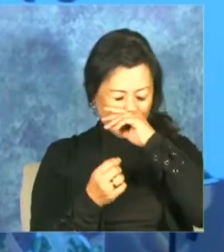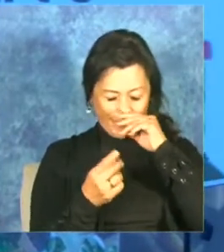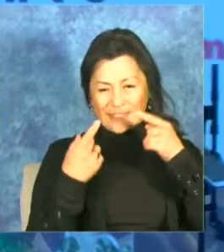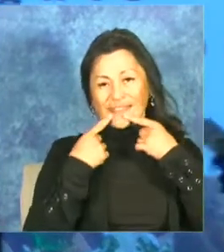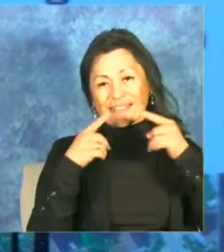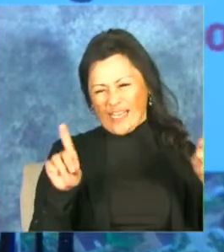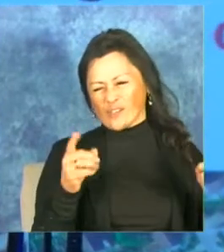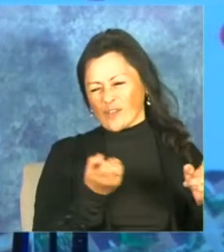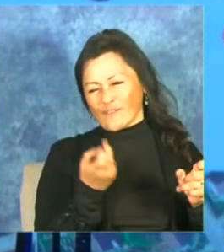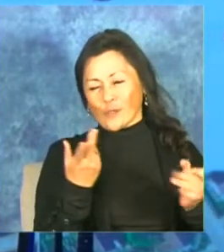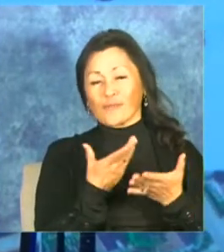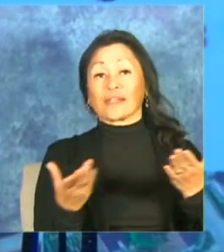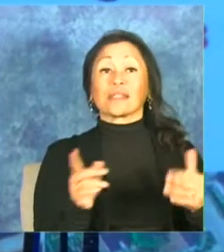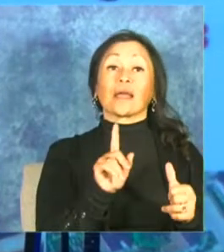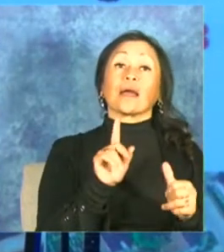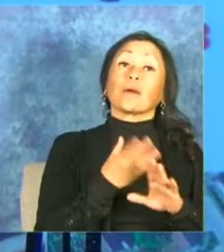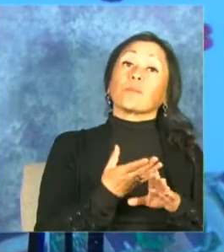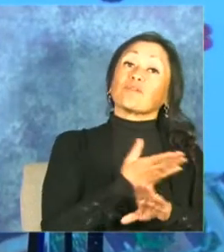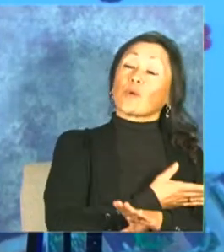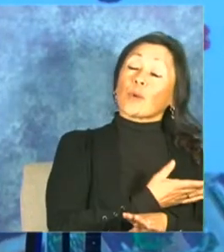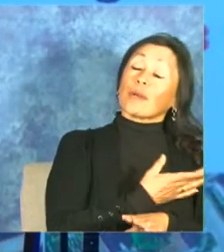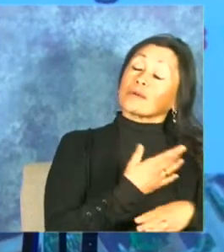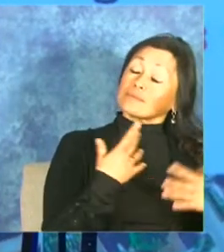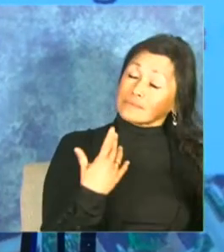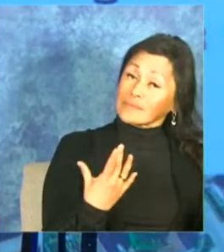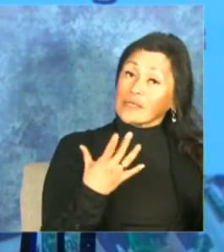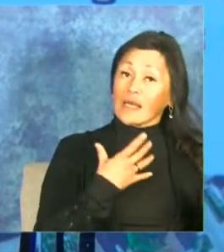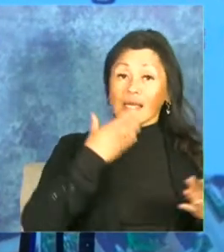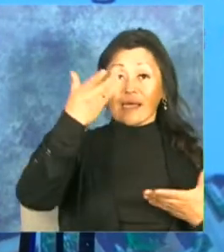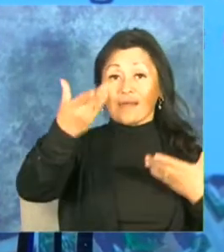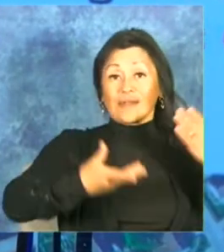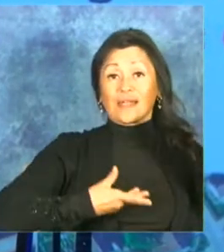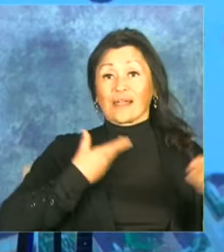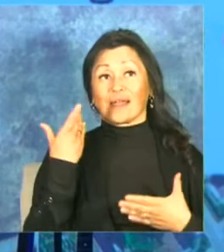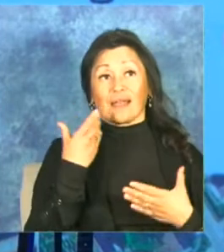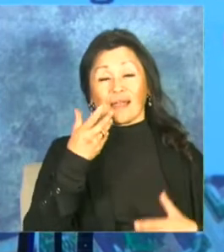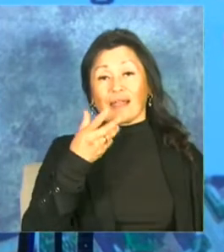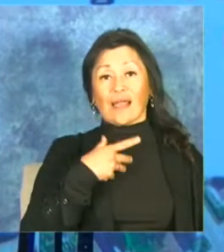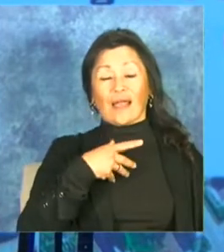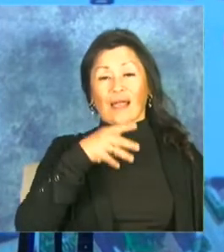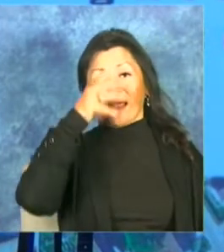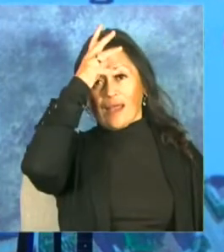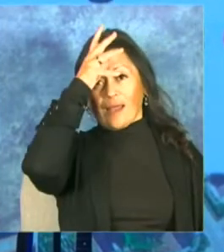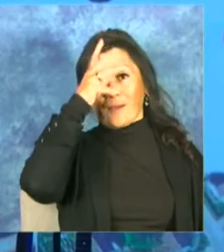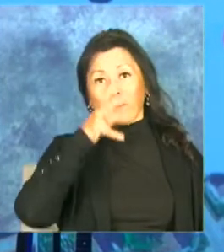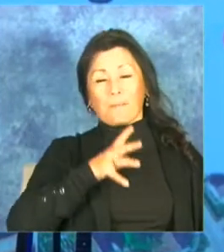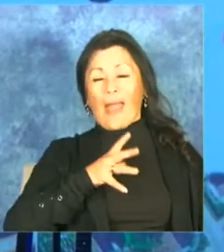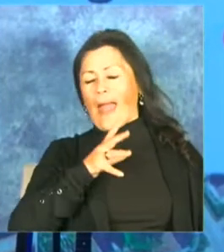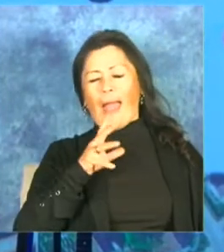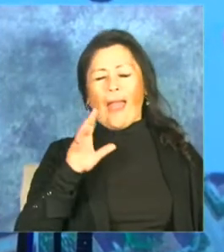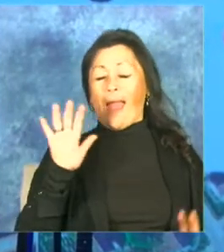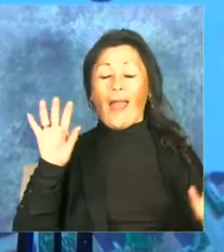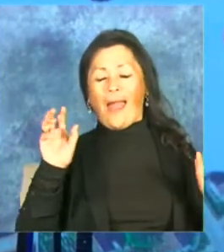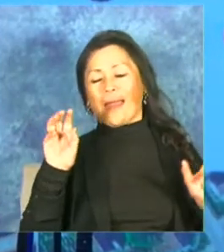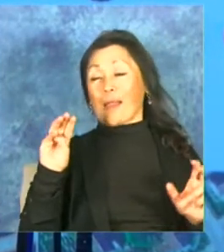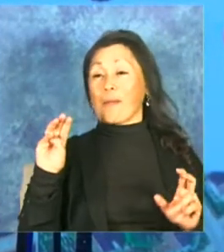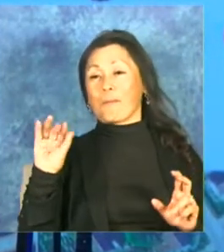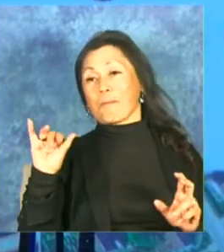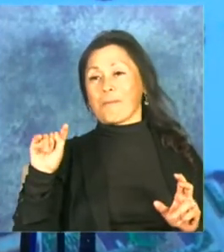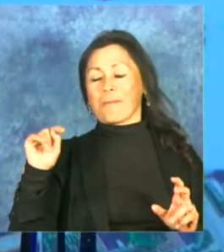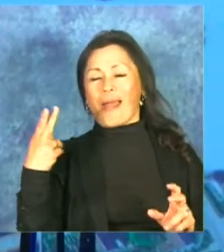few things for you today. But first, before I mention those things, let me invite out the man, the myth, Pastor Ernie Green. Give a big hand for this guy right